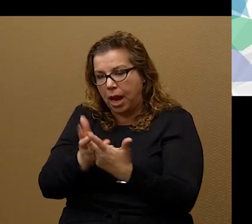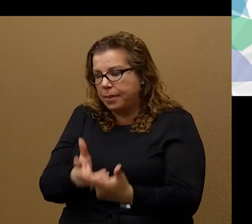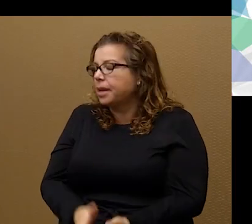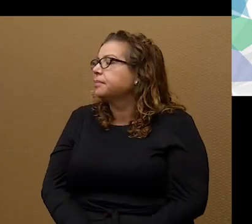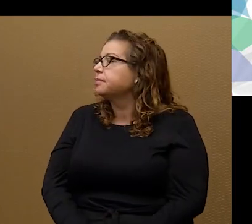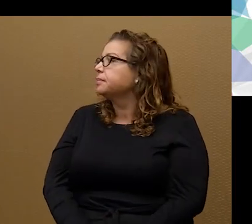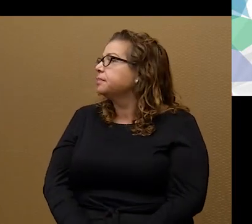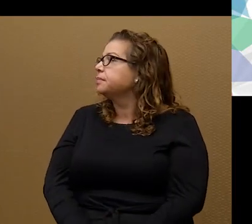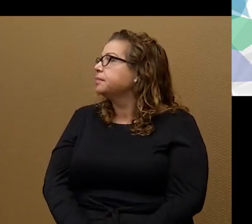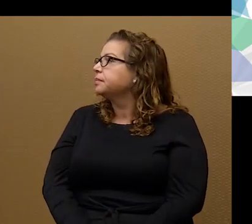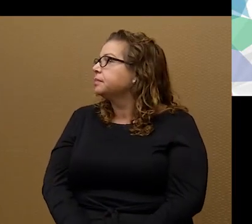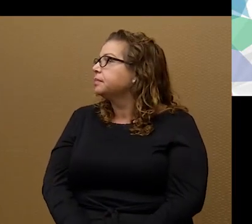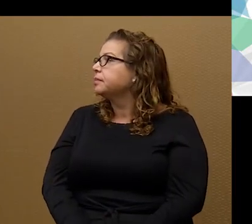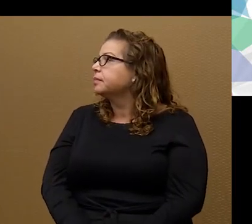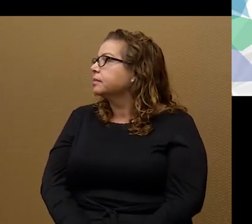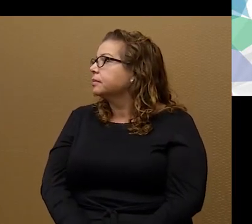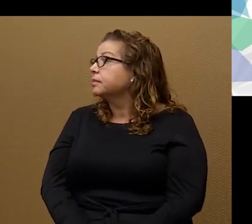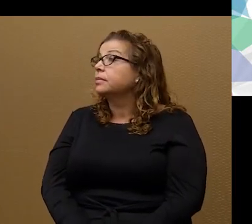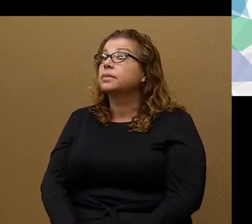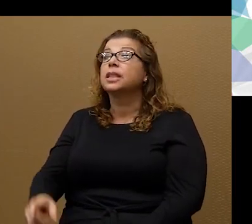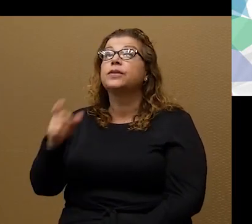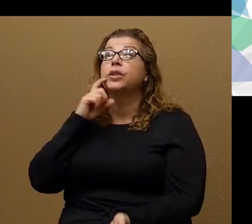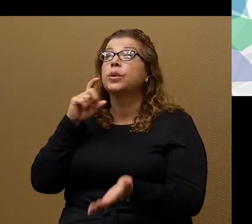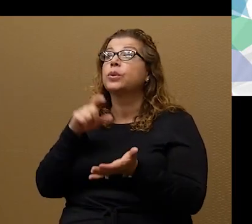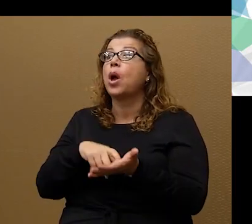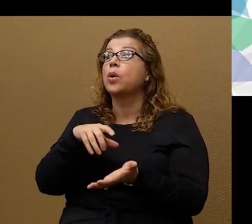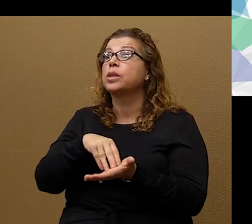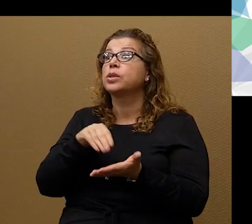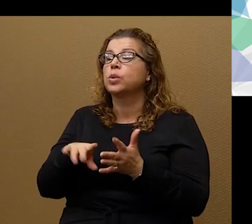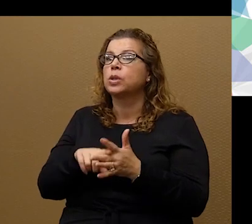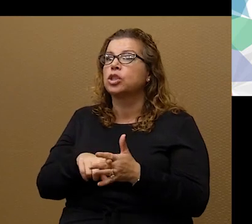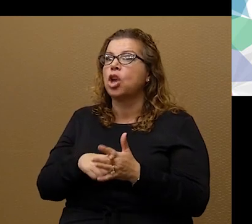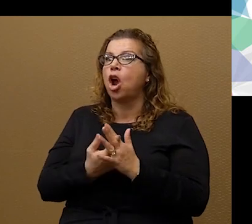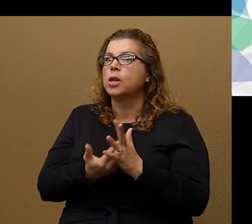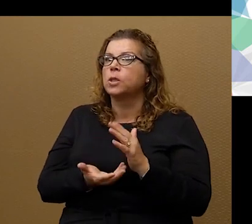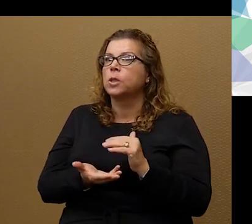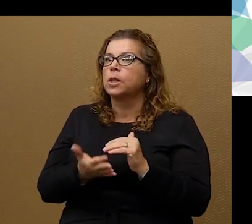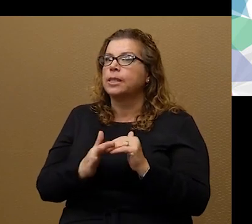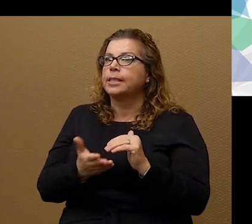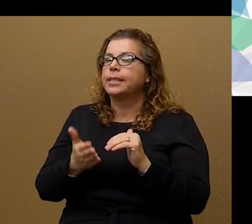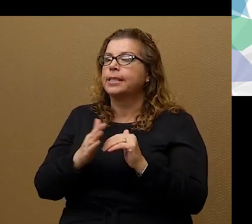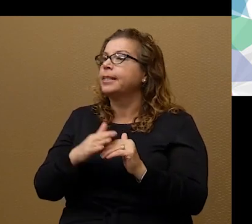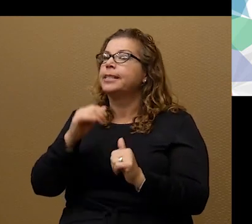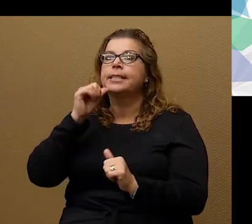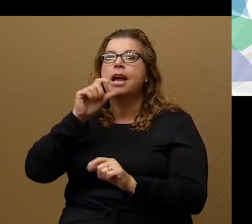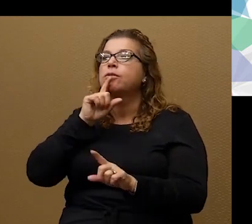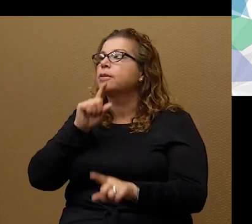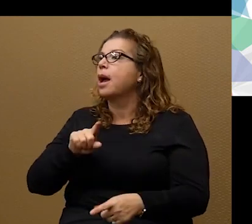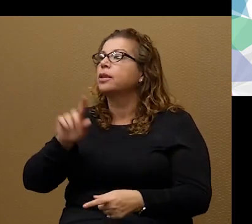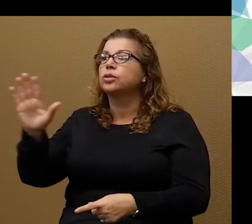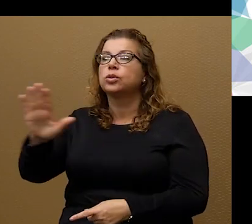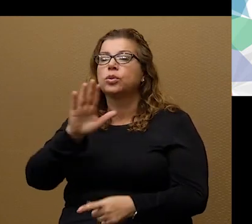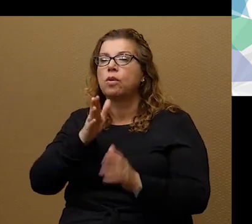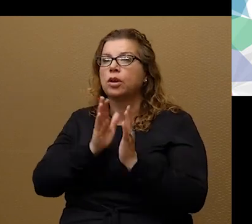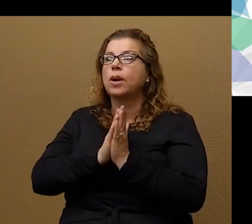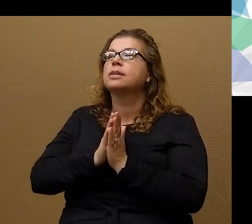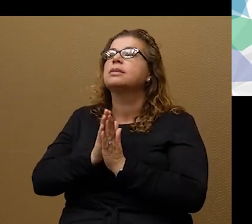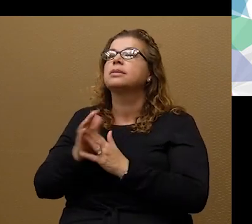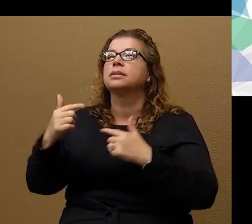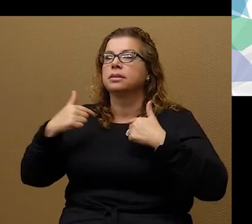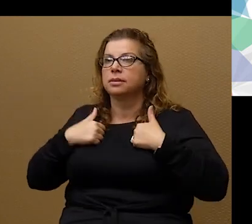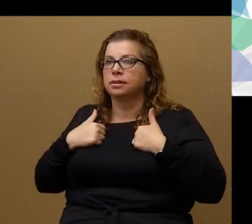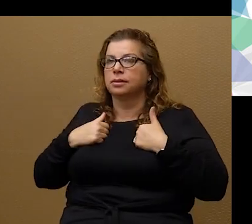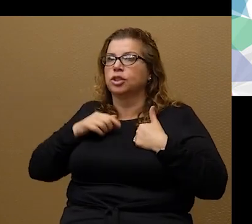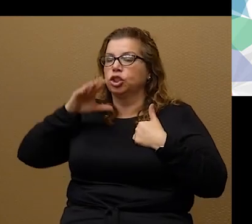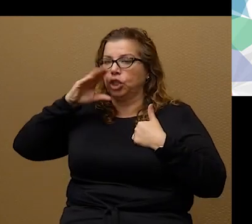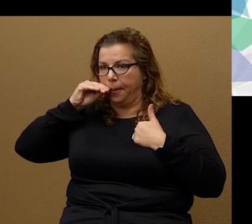If you notice a student is beginning to escalate and is not responding to your request, stop talking. Try